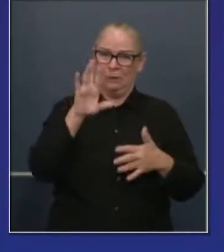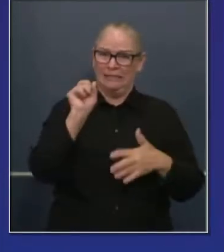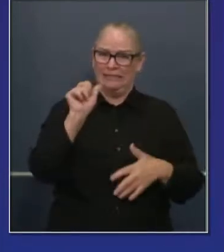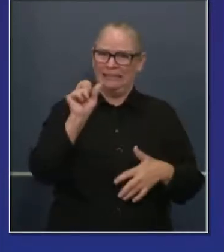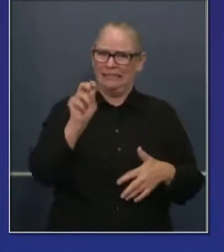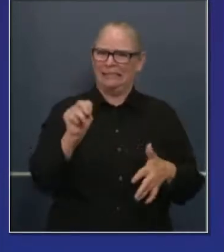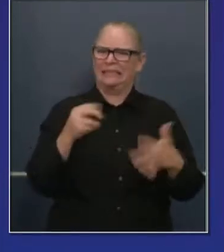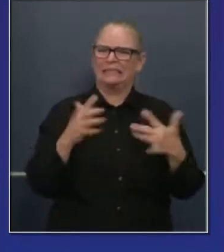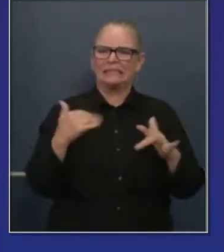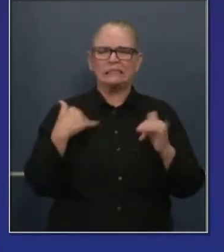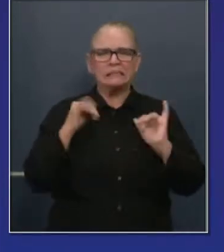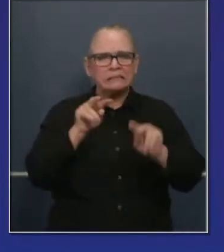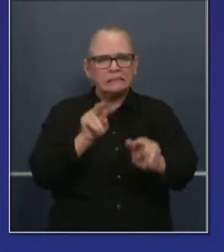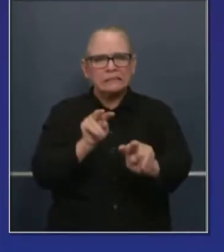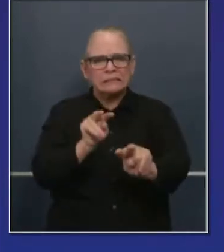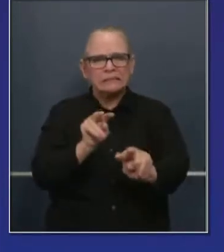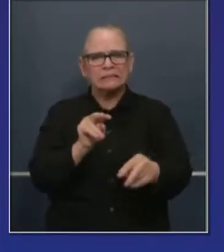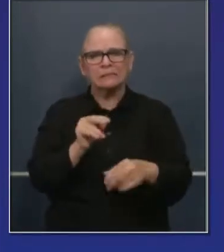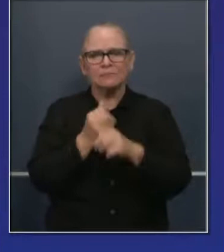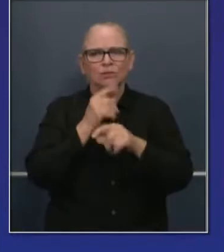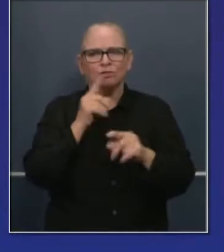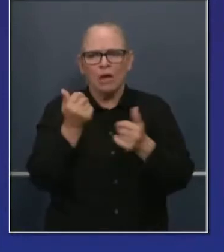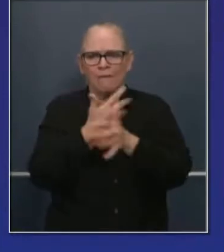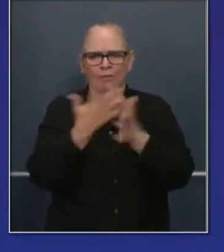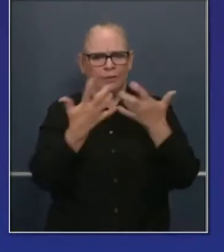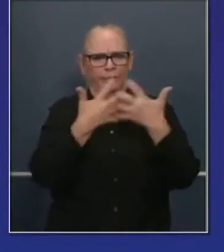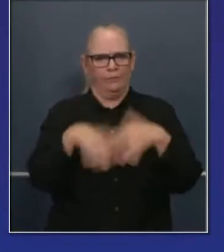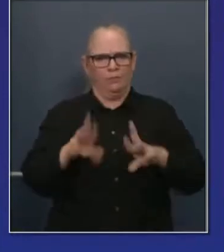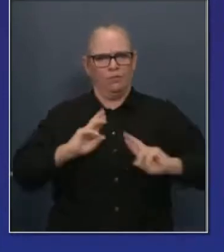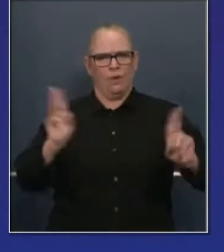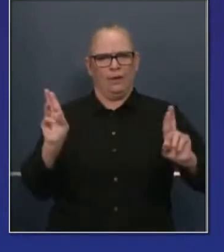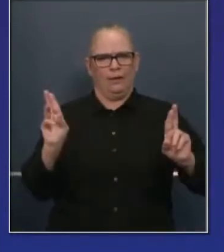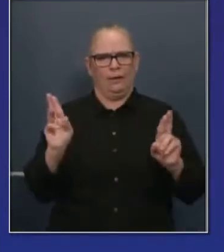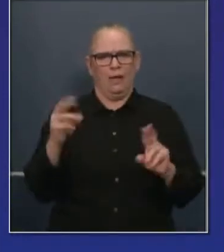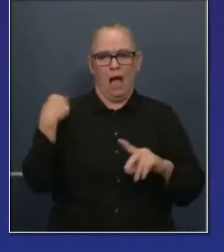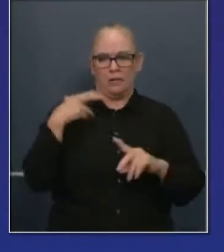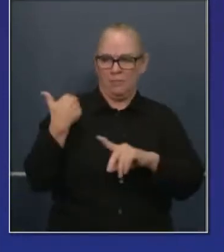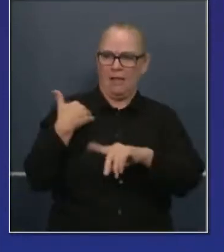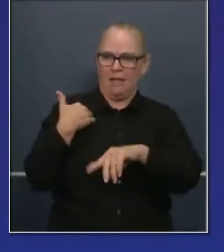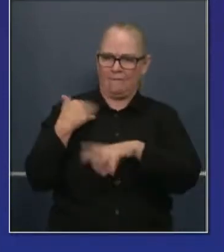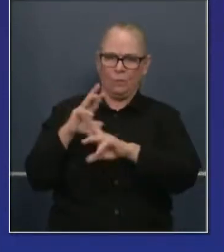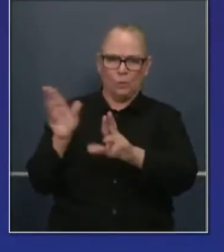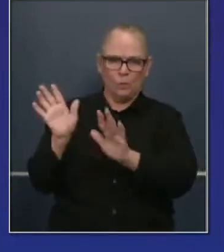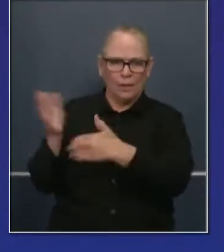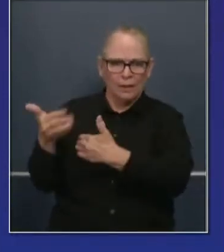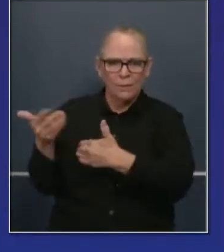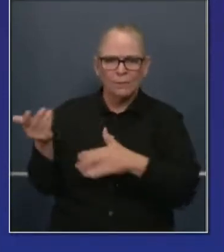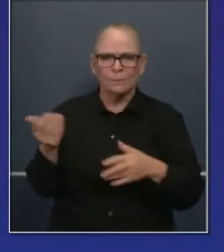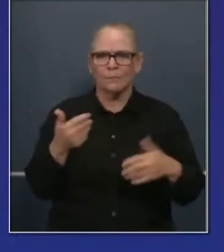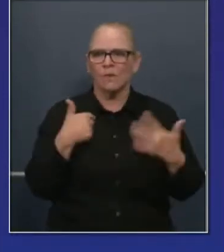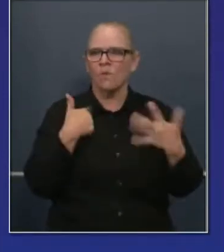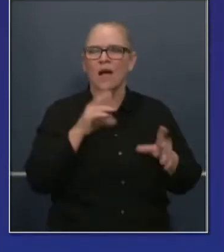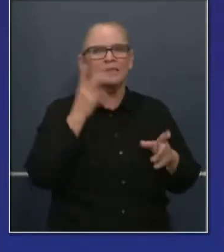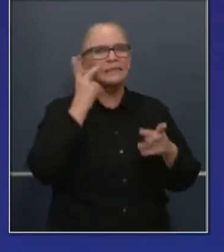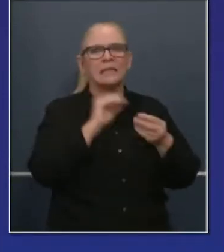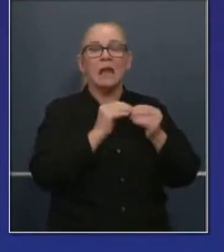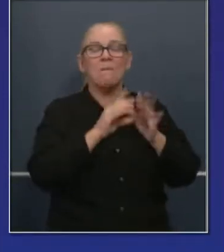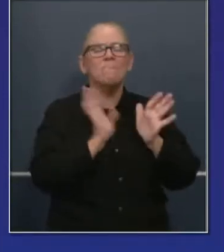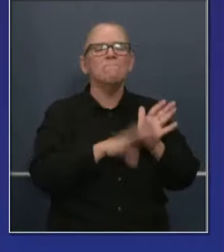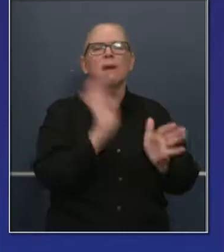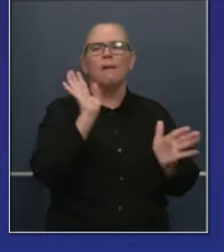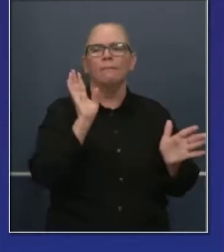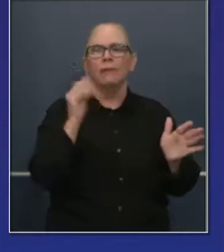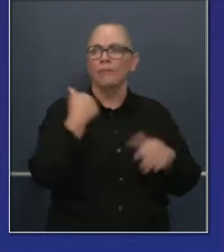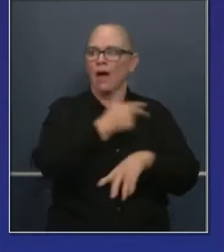to make sure that our health system is prepared, that we don't see sudden surges in cases, and that we really follow